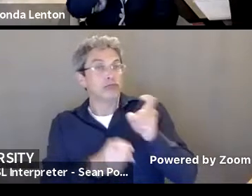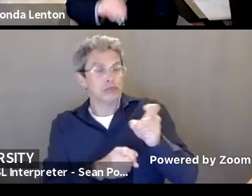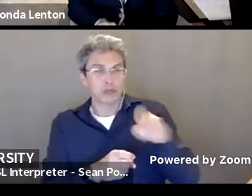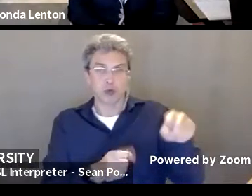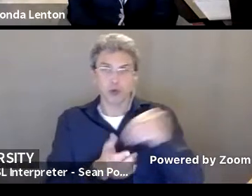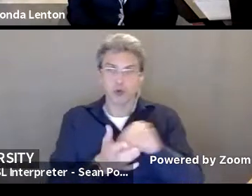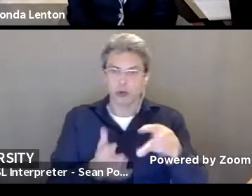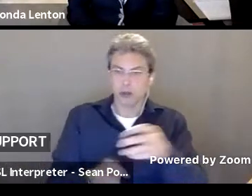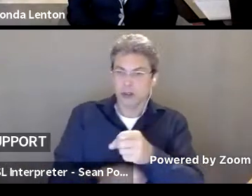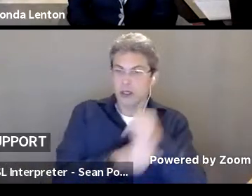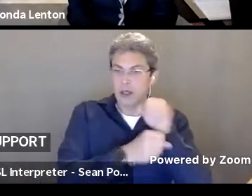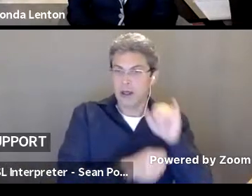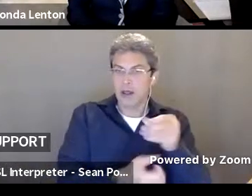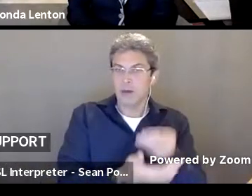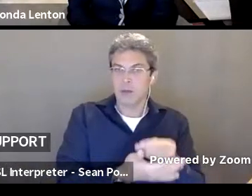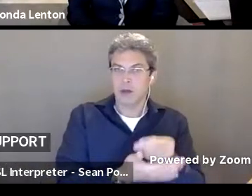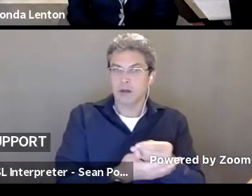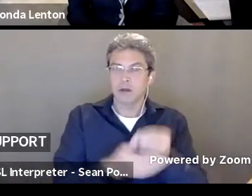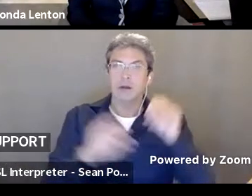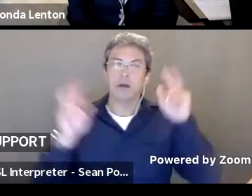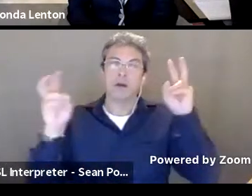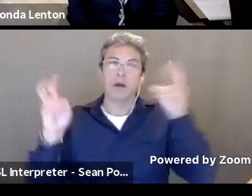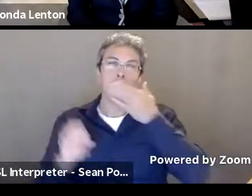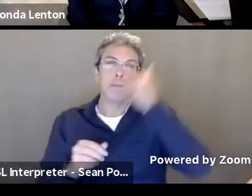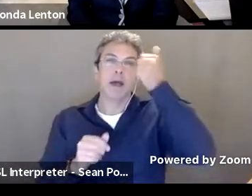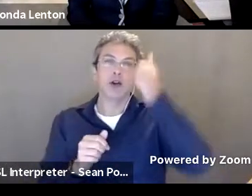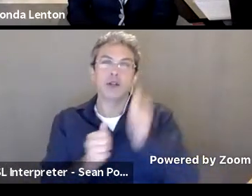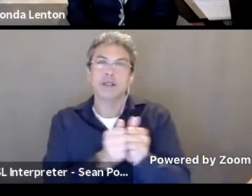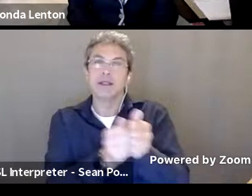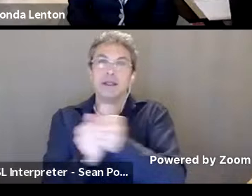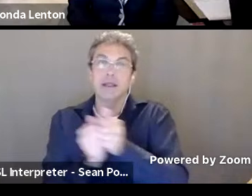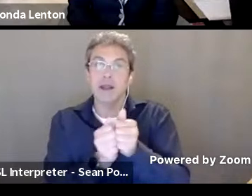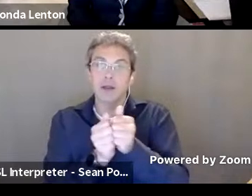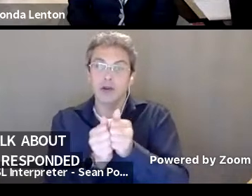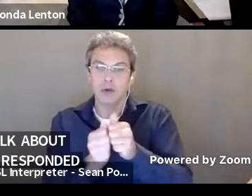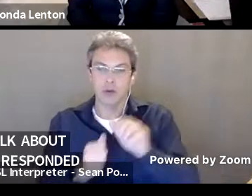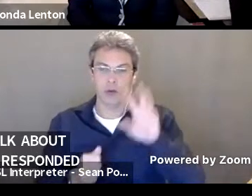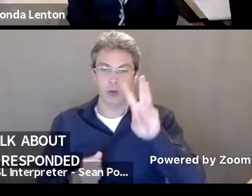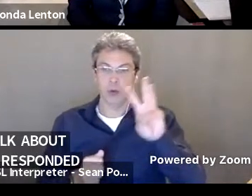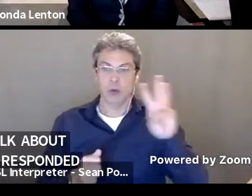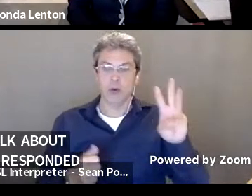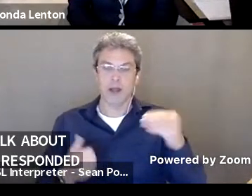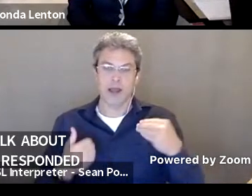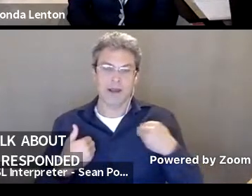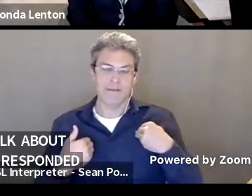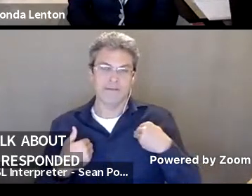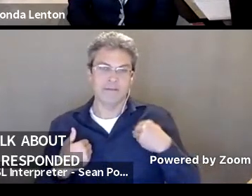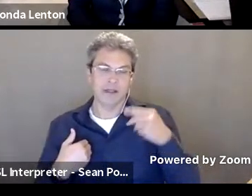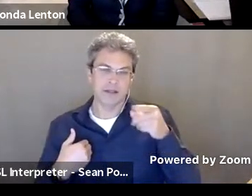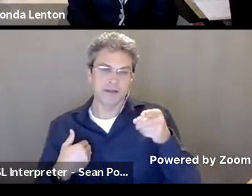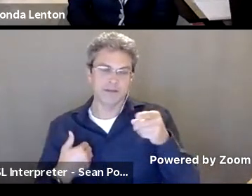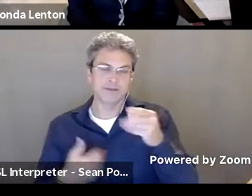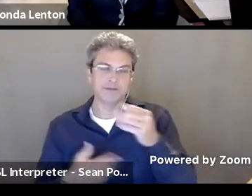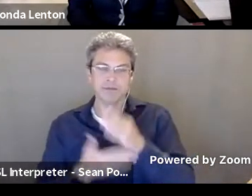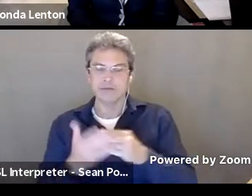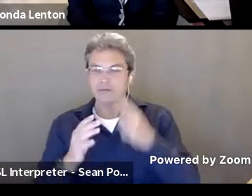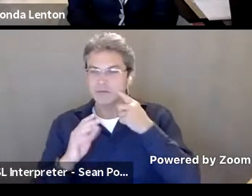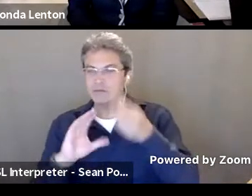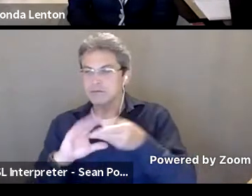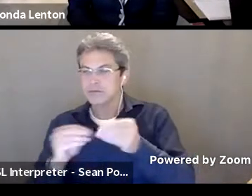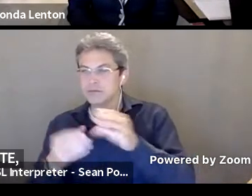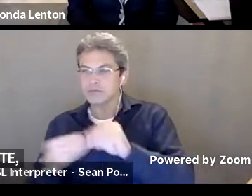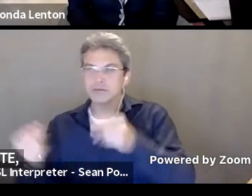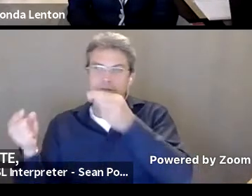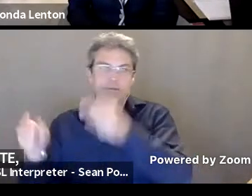the Better Together website, there's a story of some students that have received these funds and some of the donors that have funded that. And we are